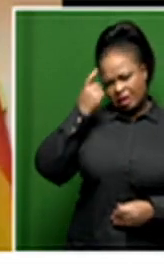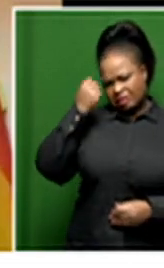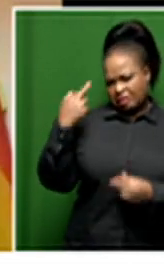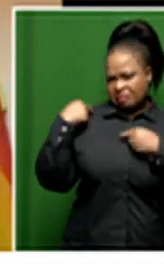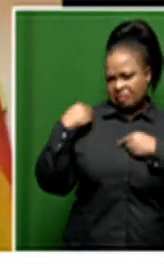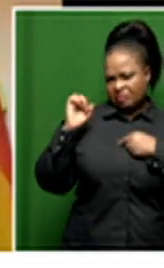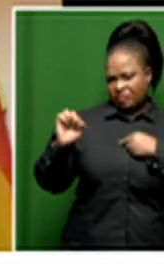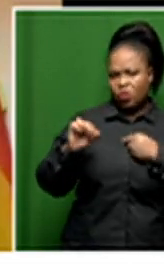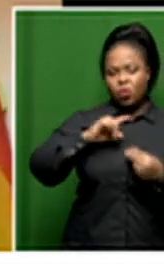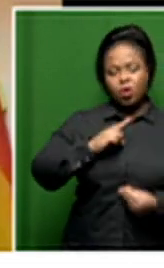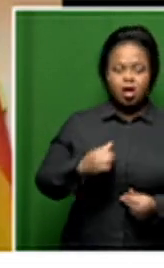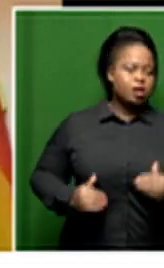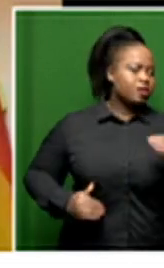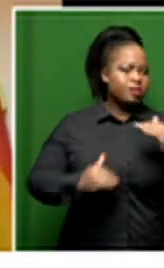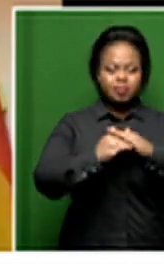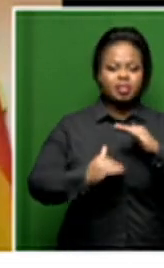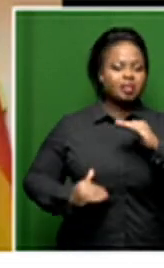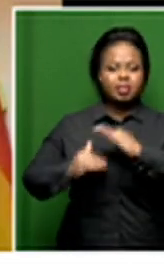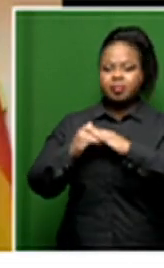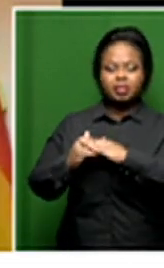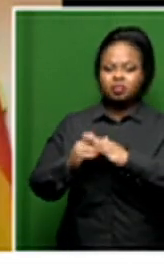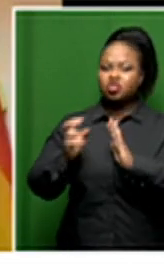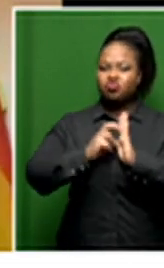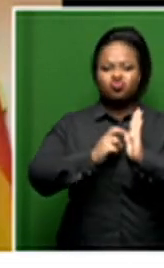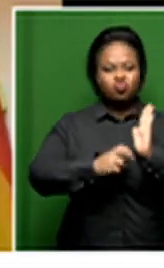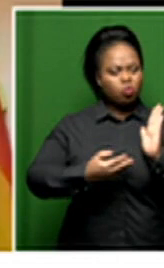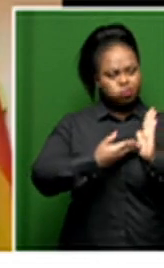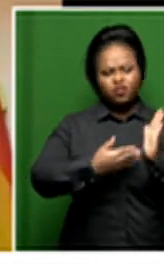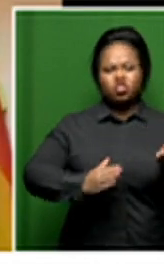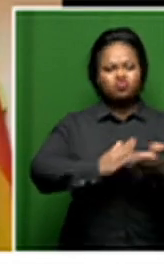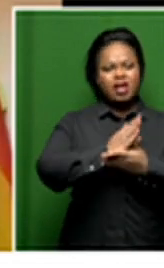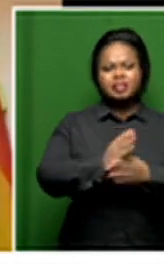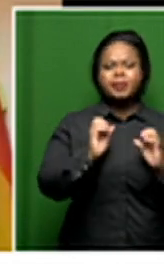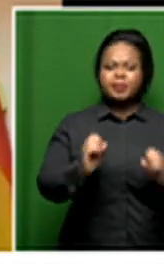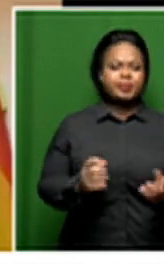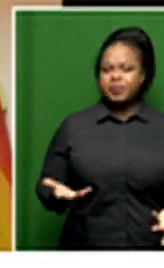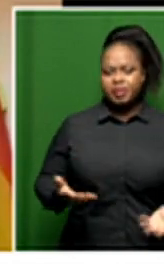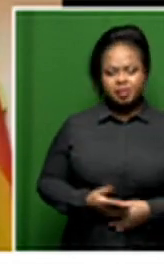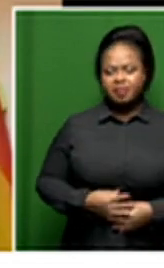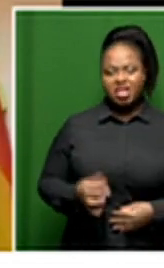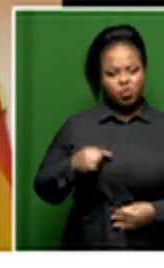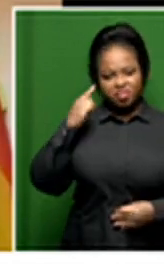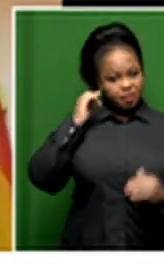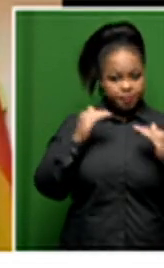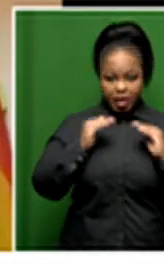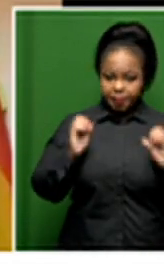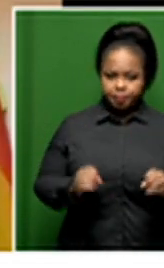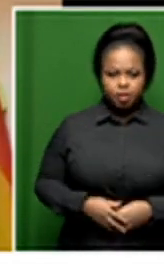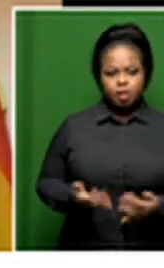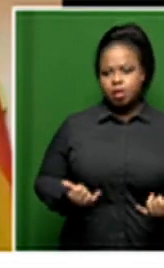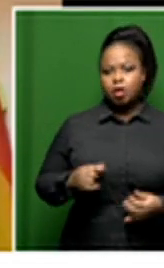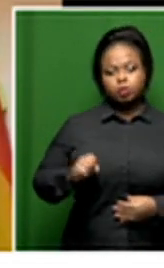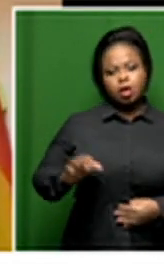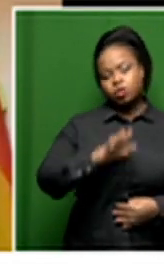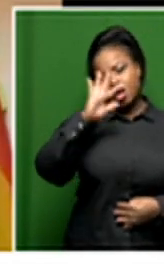limitation that we have of these rights enshrined in the Constitution? We don't think so. We think South Africa is becoming